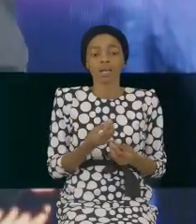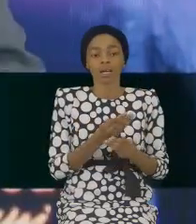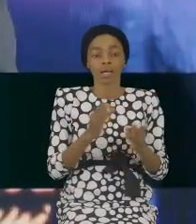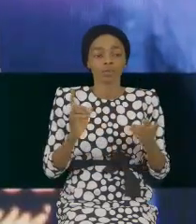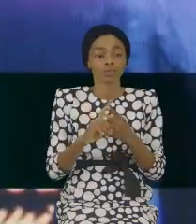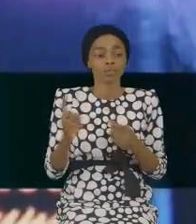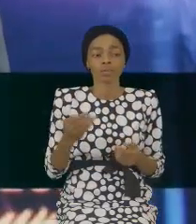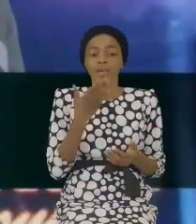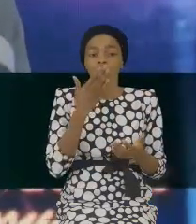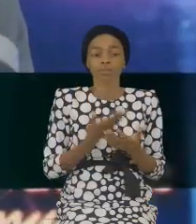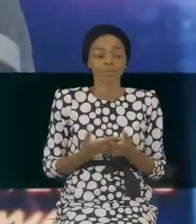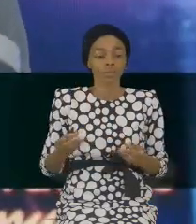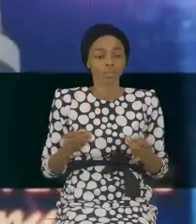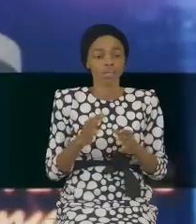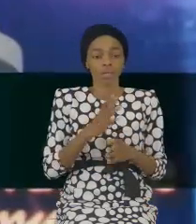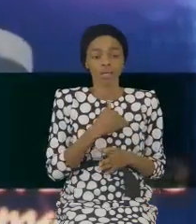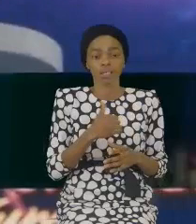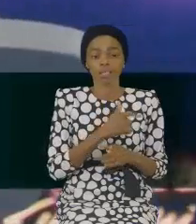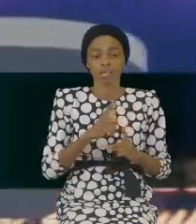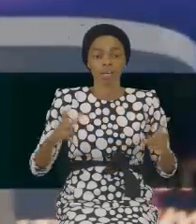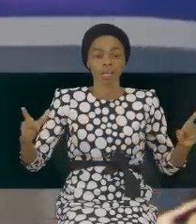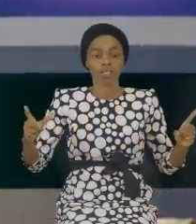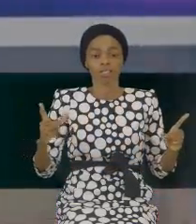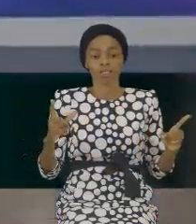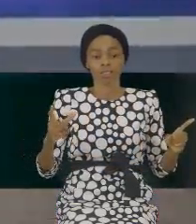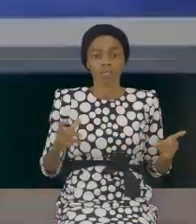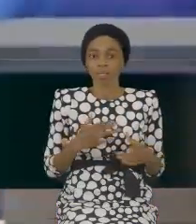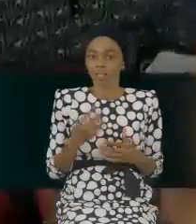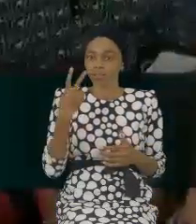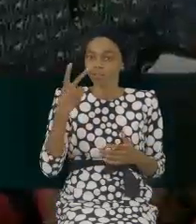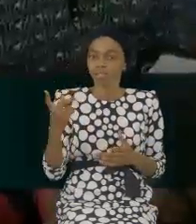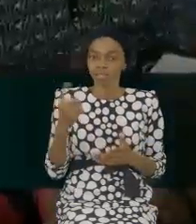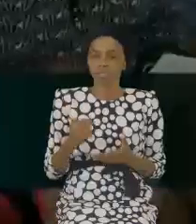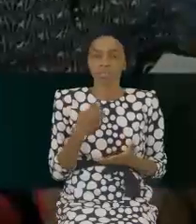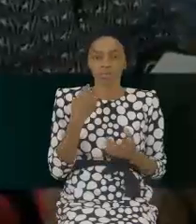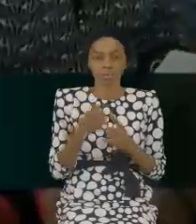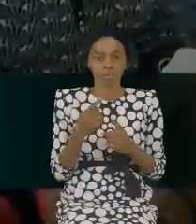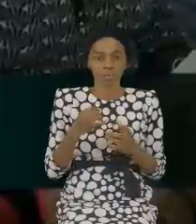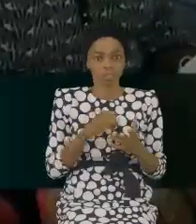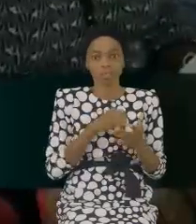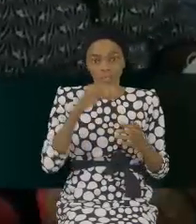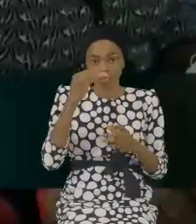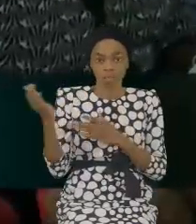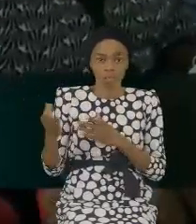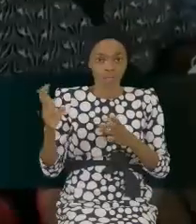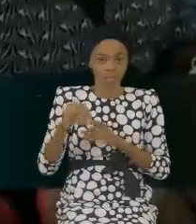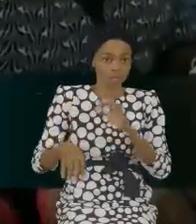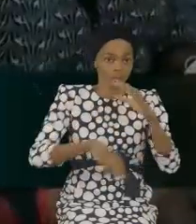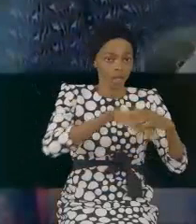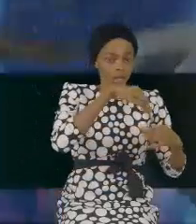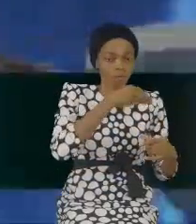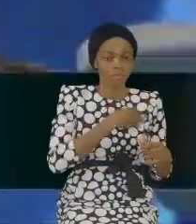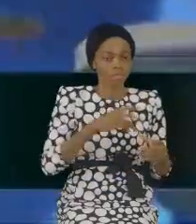large into. You look at that word, it's bringing them out. That's the first part. And it's bringing